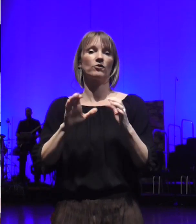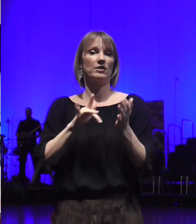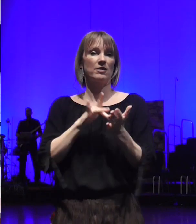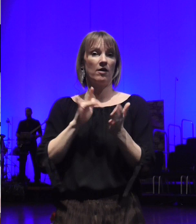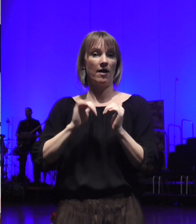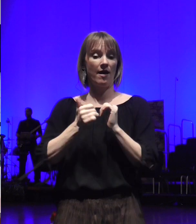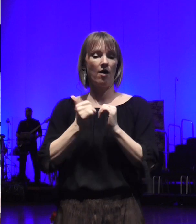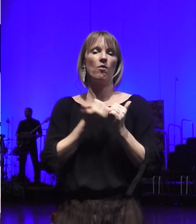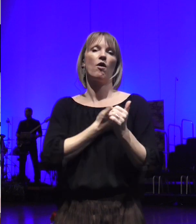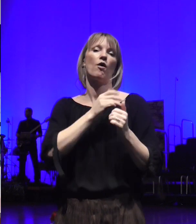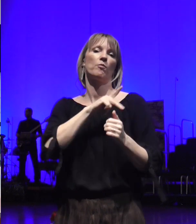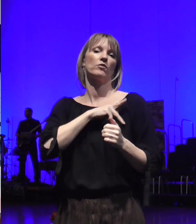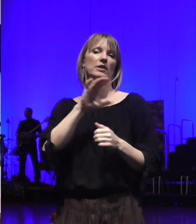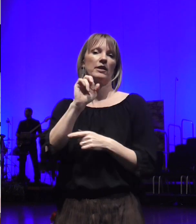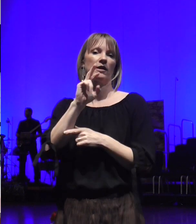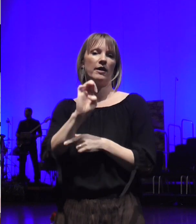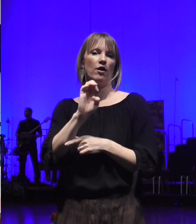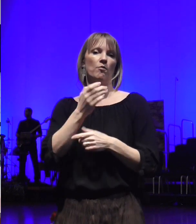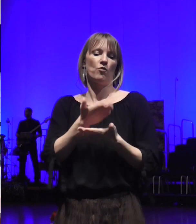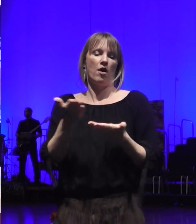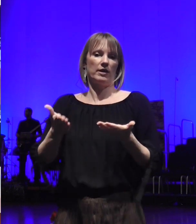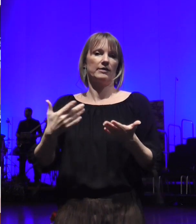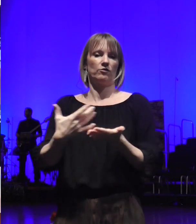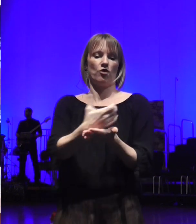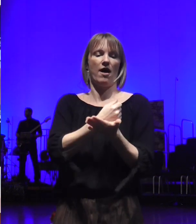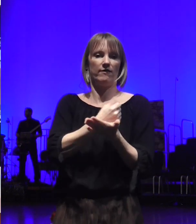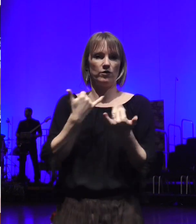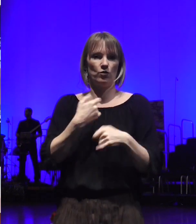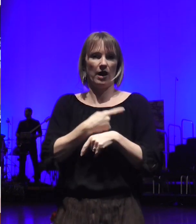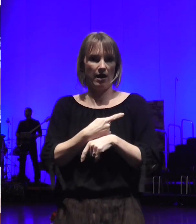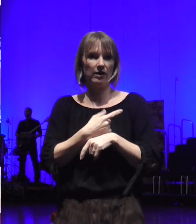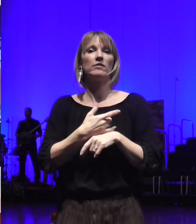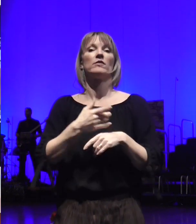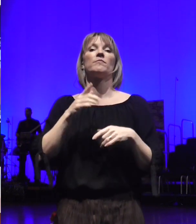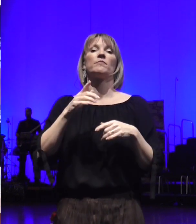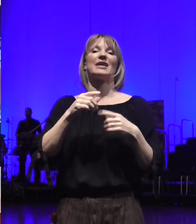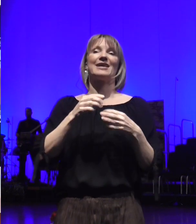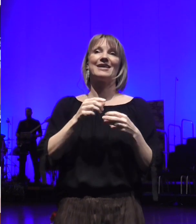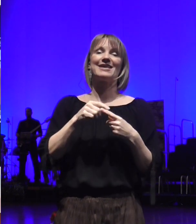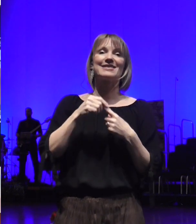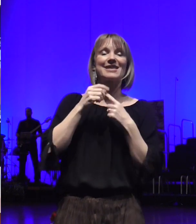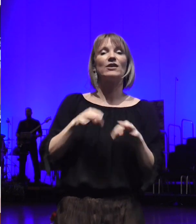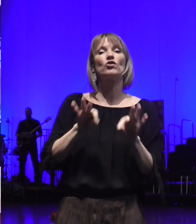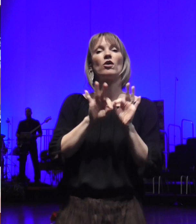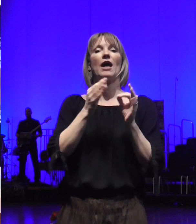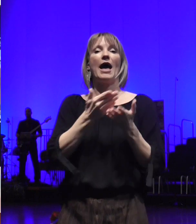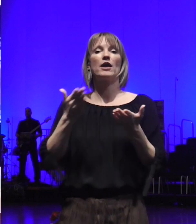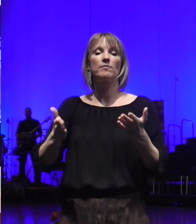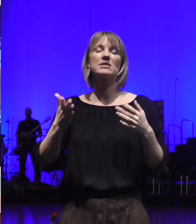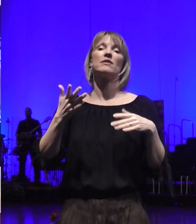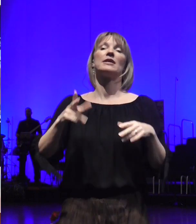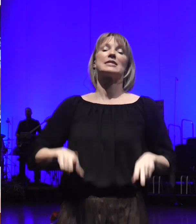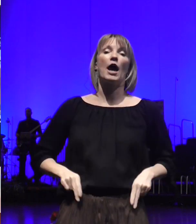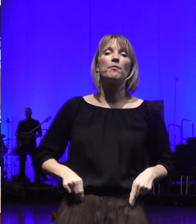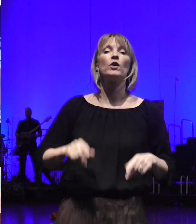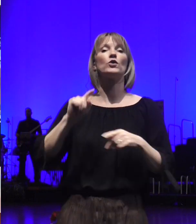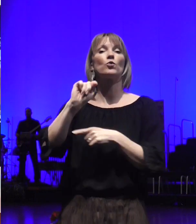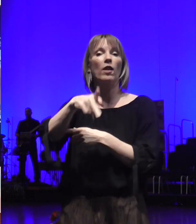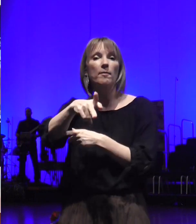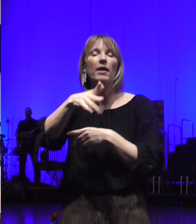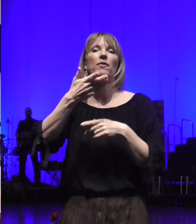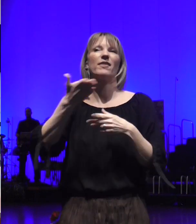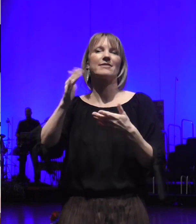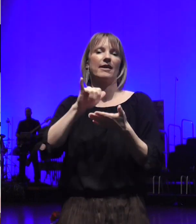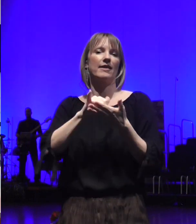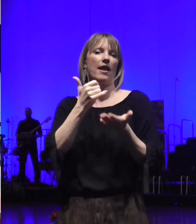at our personal care products and paper drive today. Your donations of essential items like shampoo, diapers, and toilet paper help families in